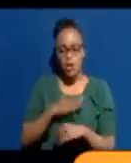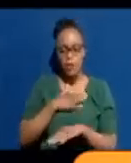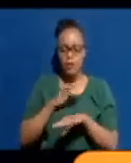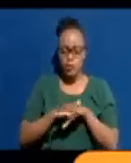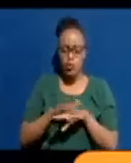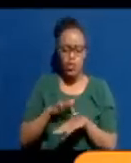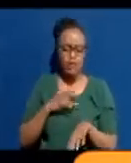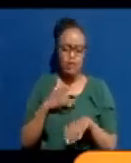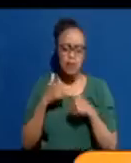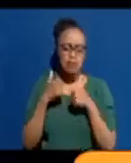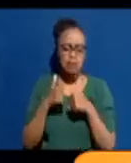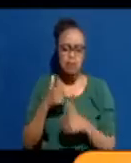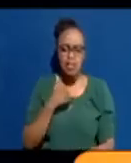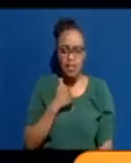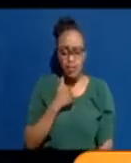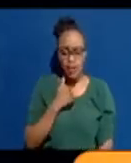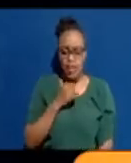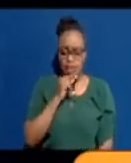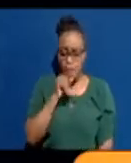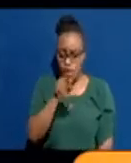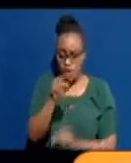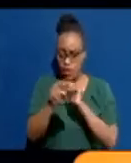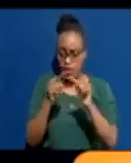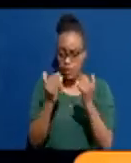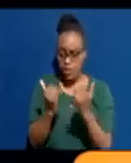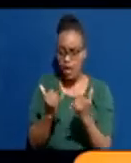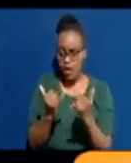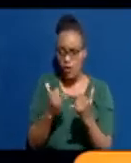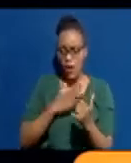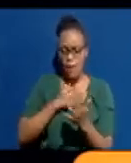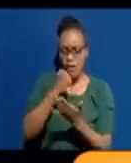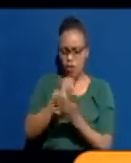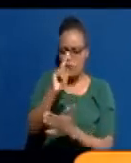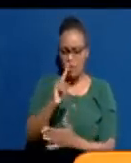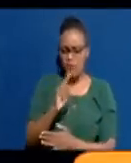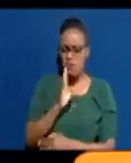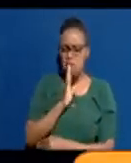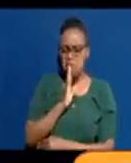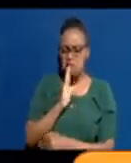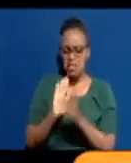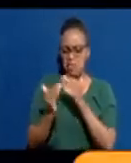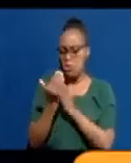good mood. The boy that I've killed was in my home for breakfast the other day.